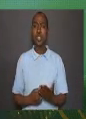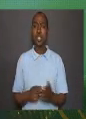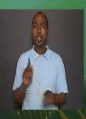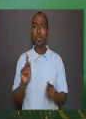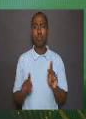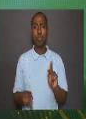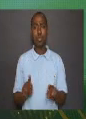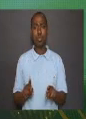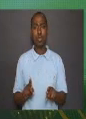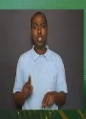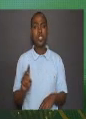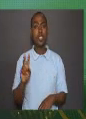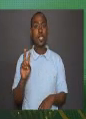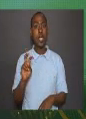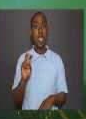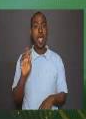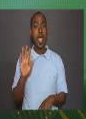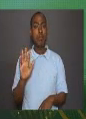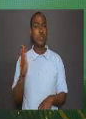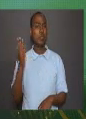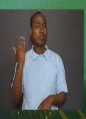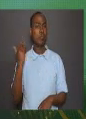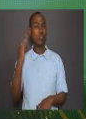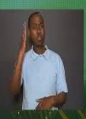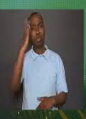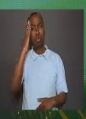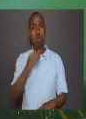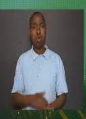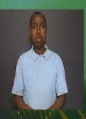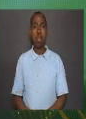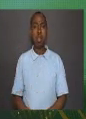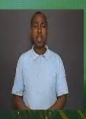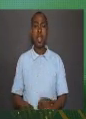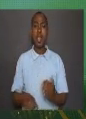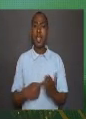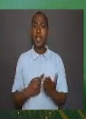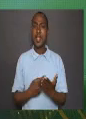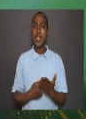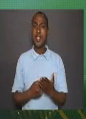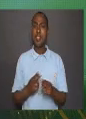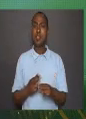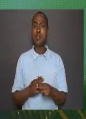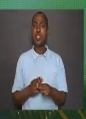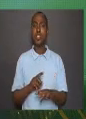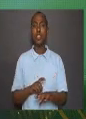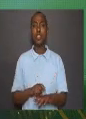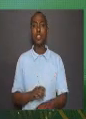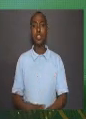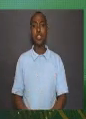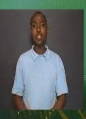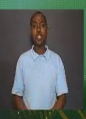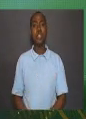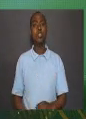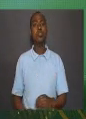about 25 years. Yet, in this relatively short time, they have